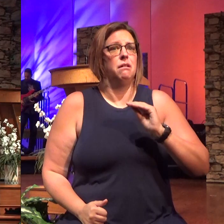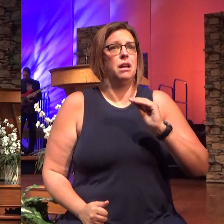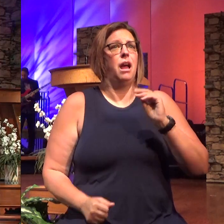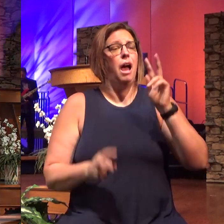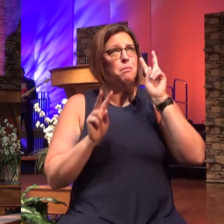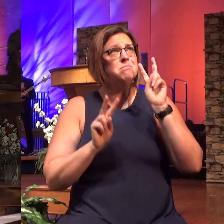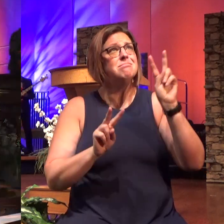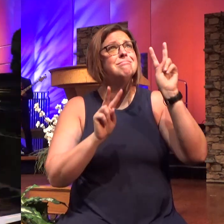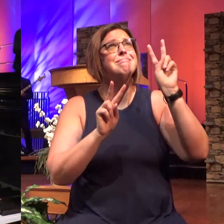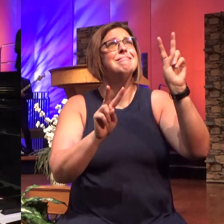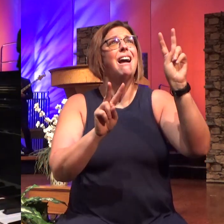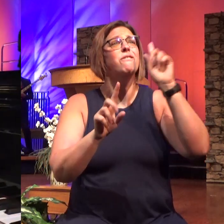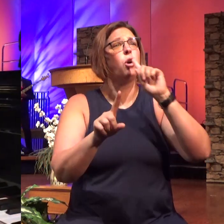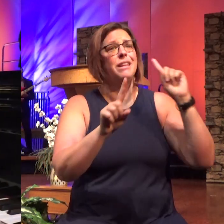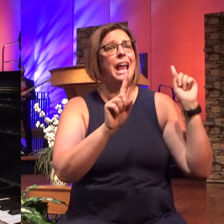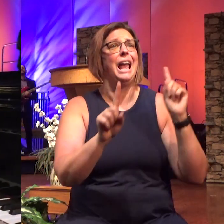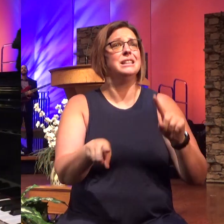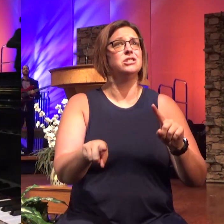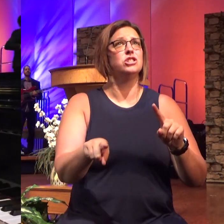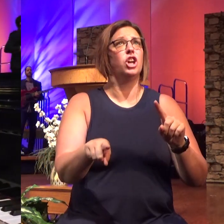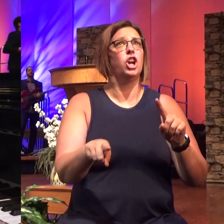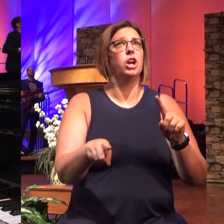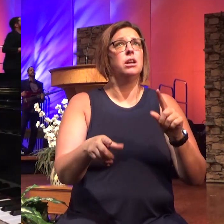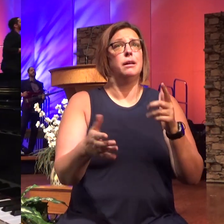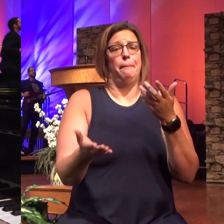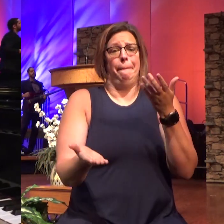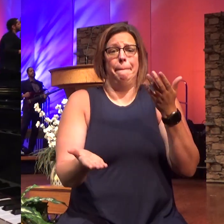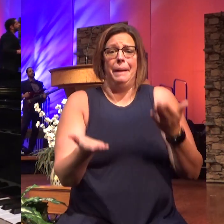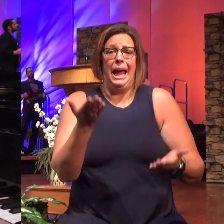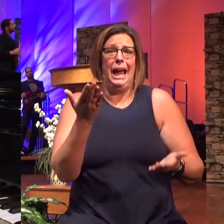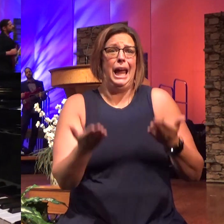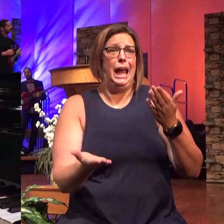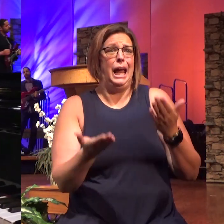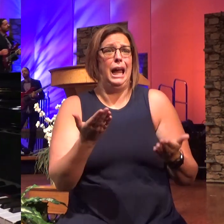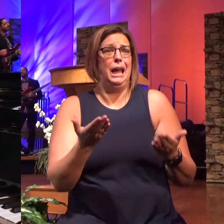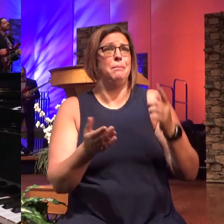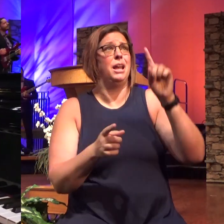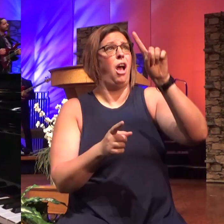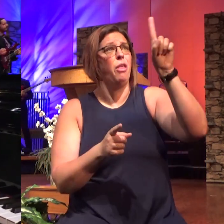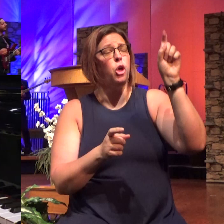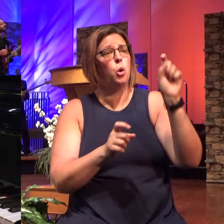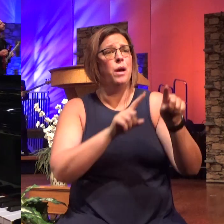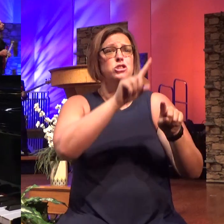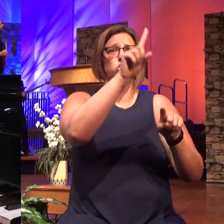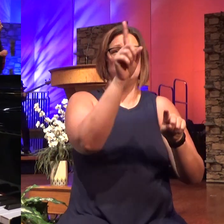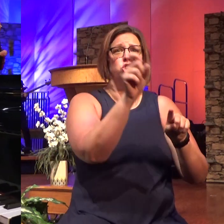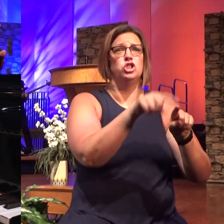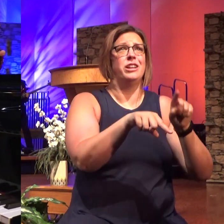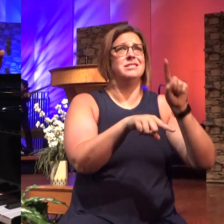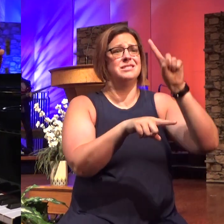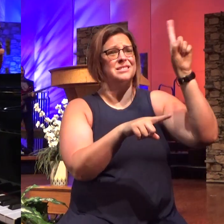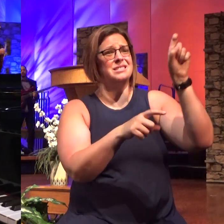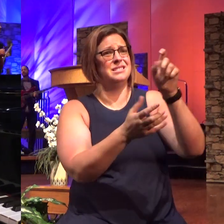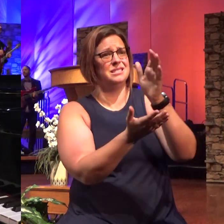an answer. But maybe when the questions start to disappear,